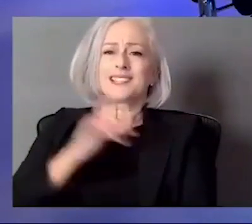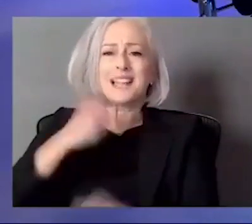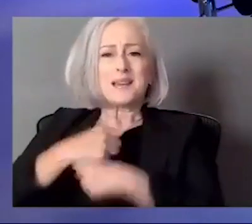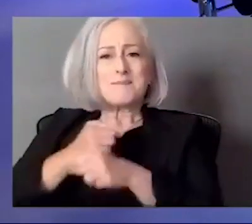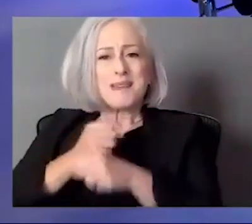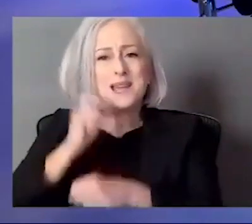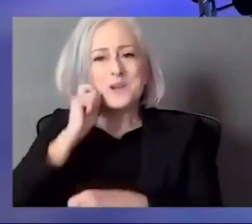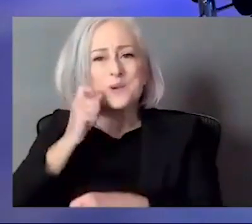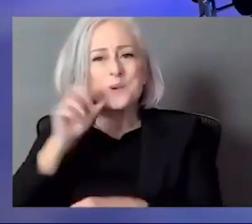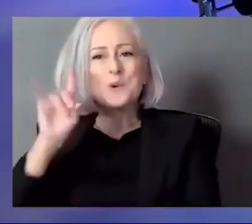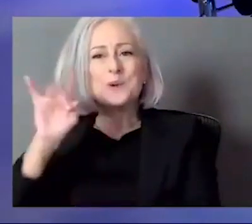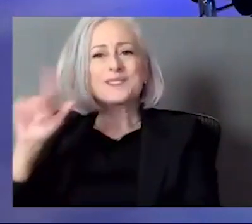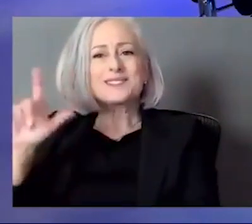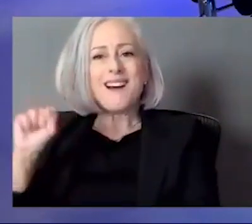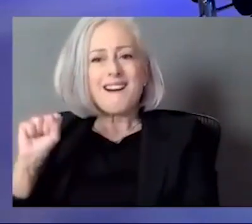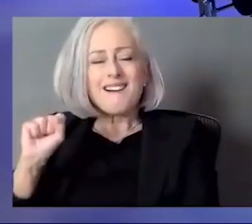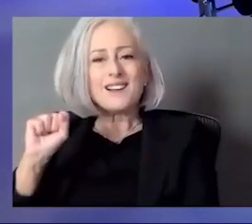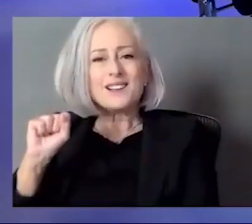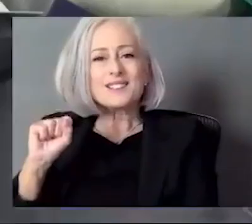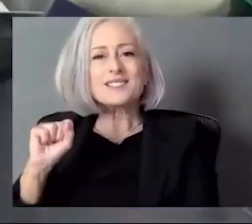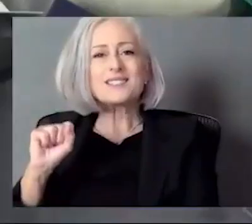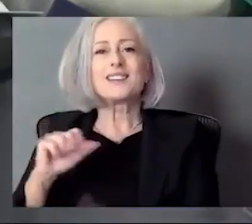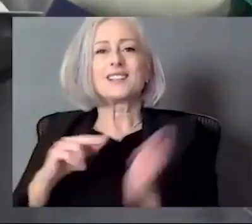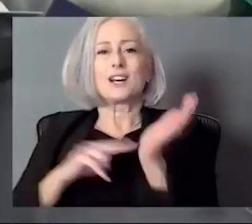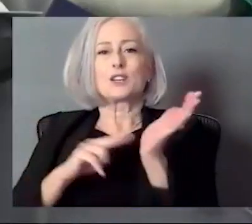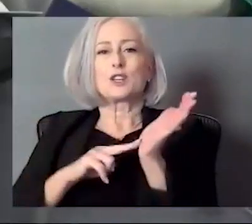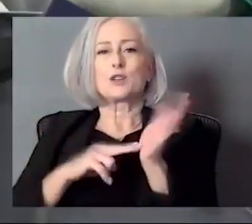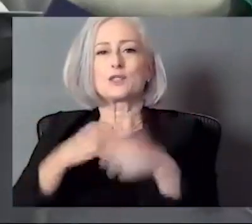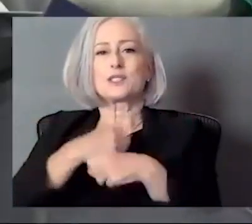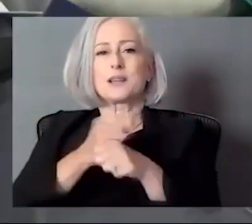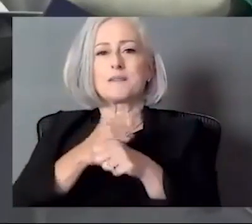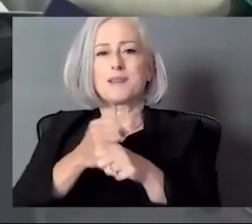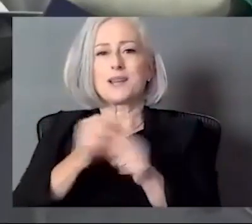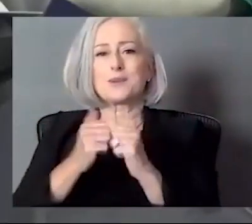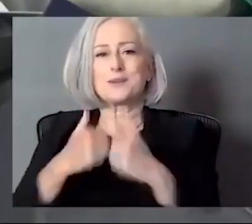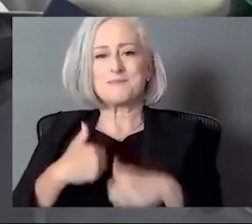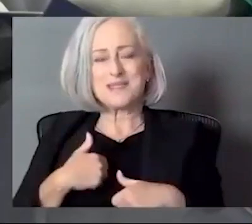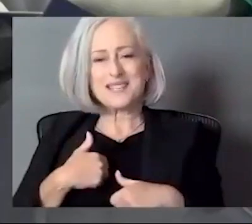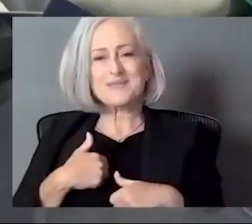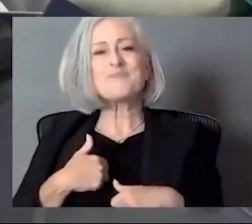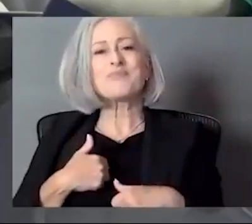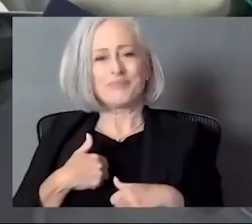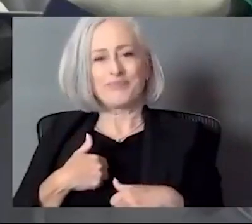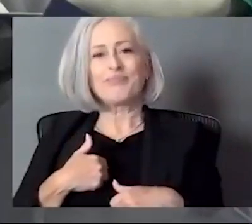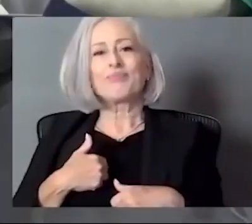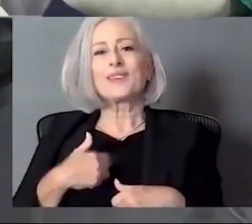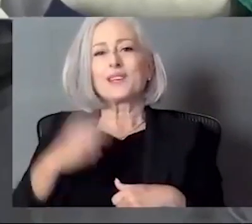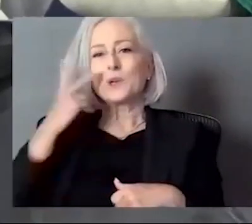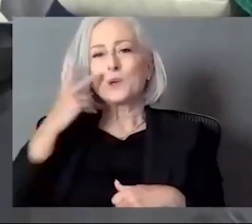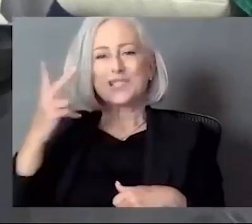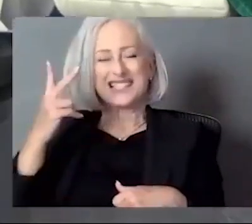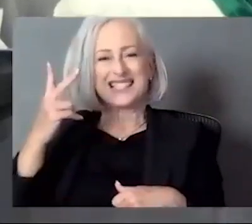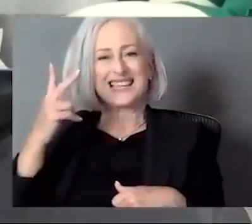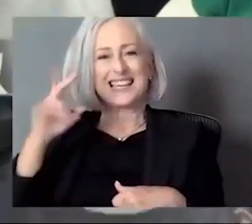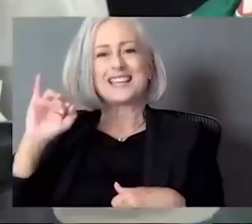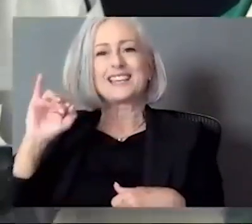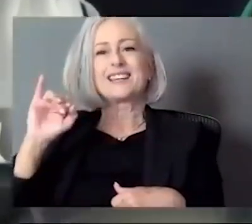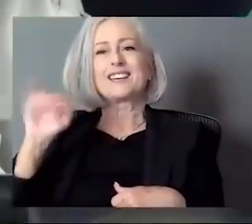I've worked for many years, a Jayhawk dunking a basketball it's a